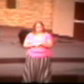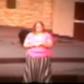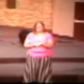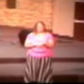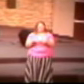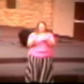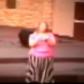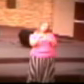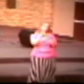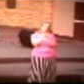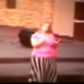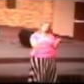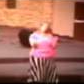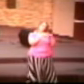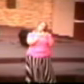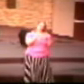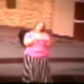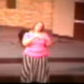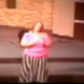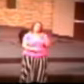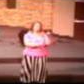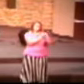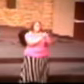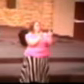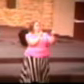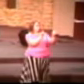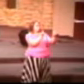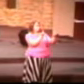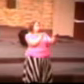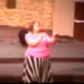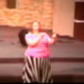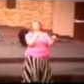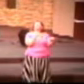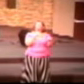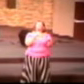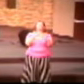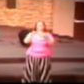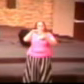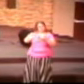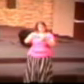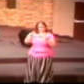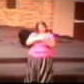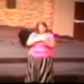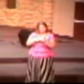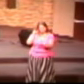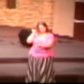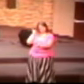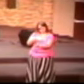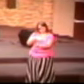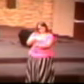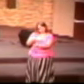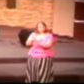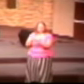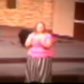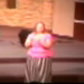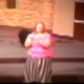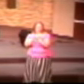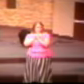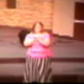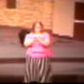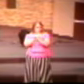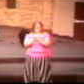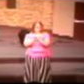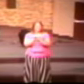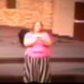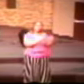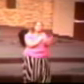more than just showing up and attending something, but rather we are intending to be together. We're moving from,